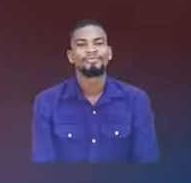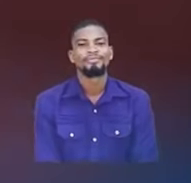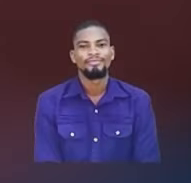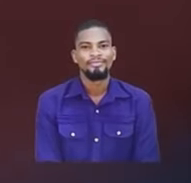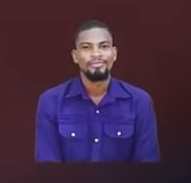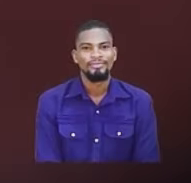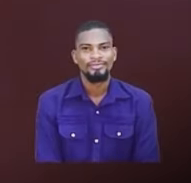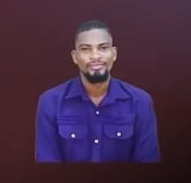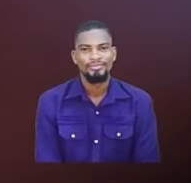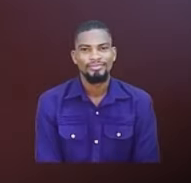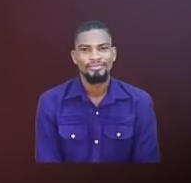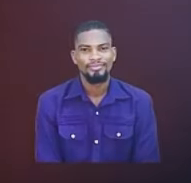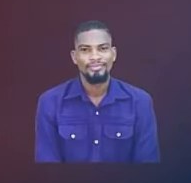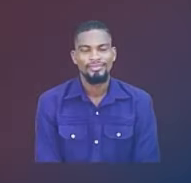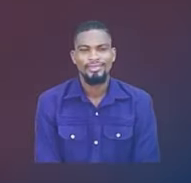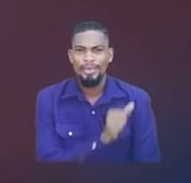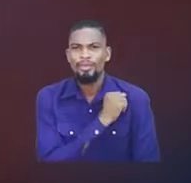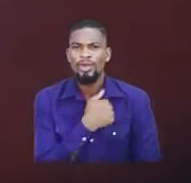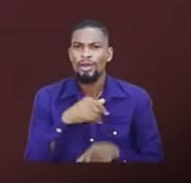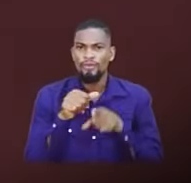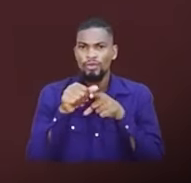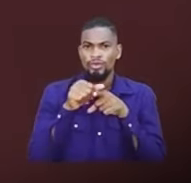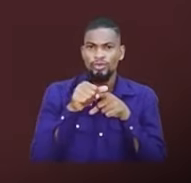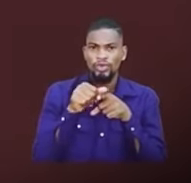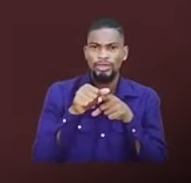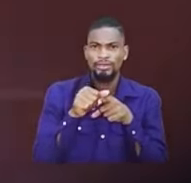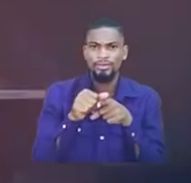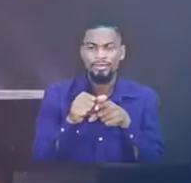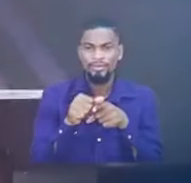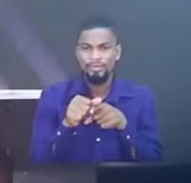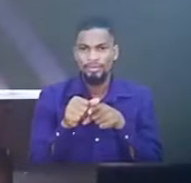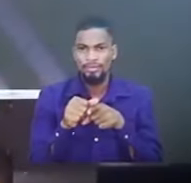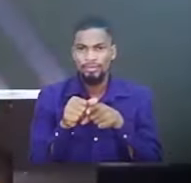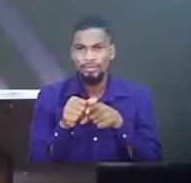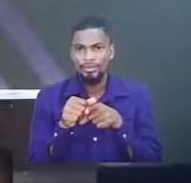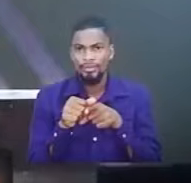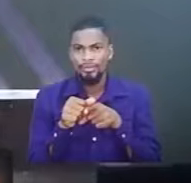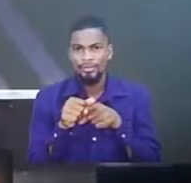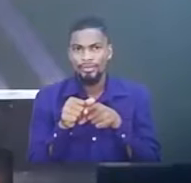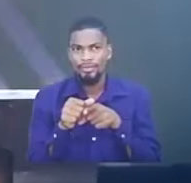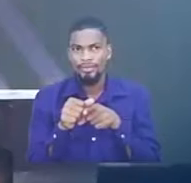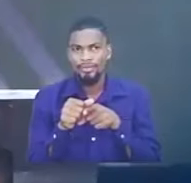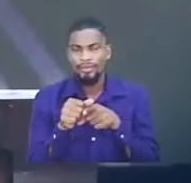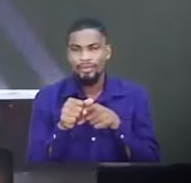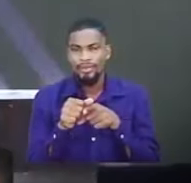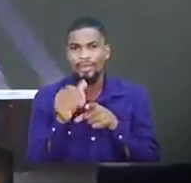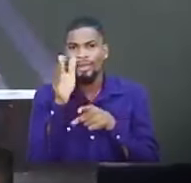Amnon had training. In fact, the father has taught all of us that